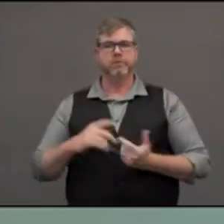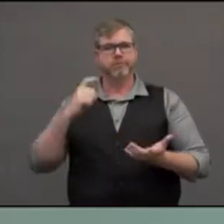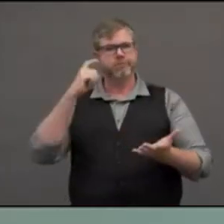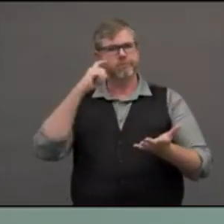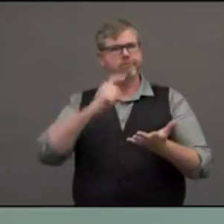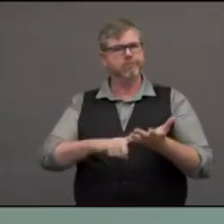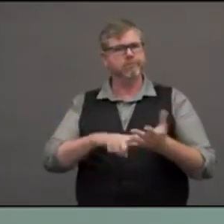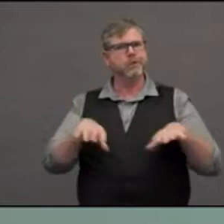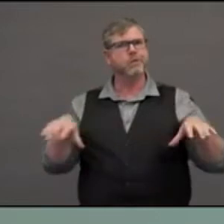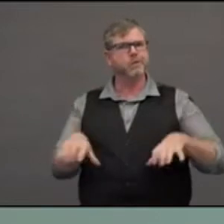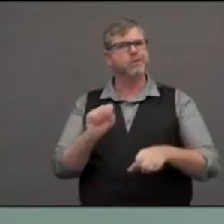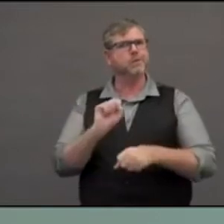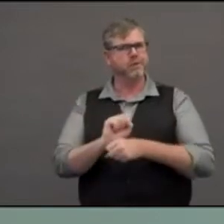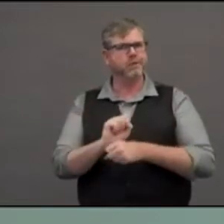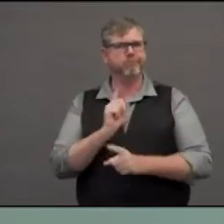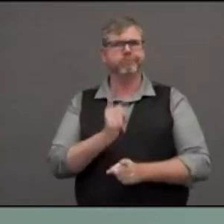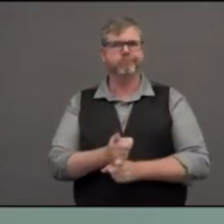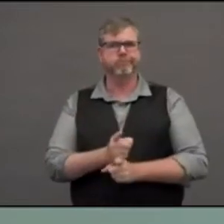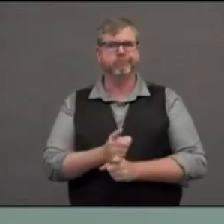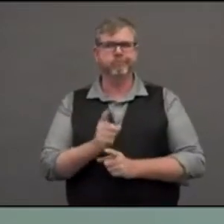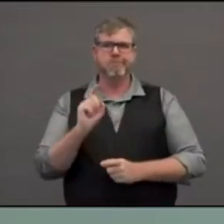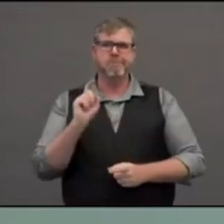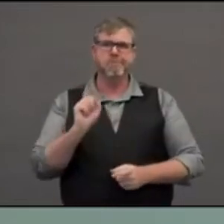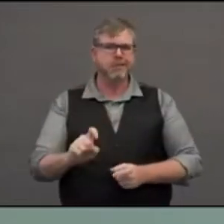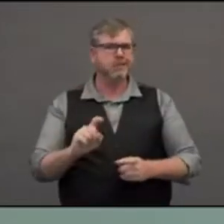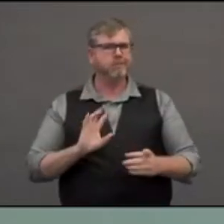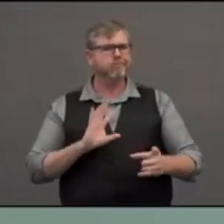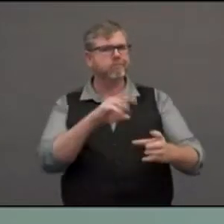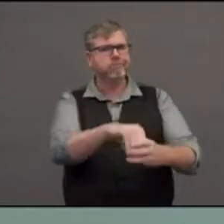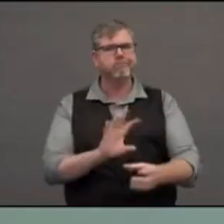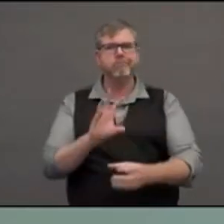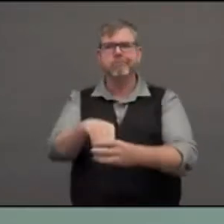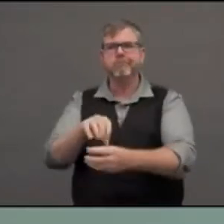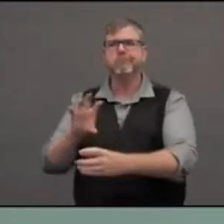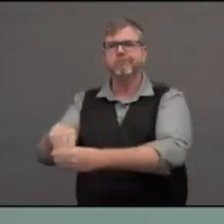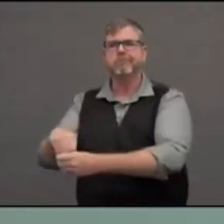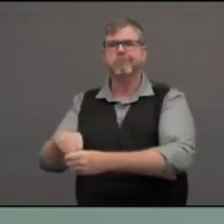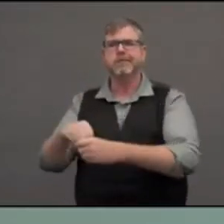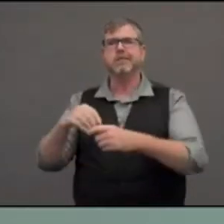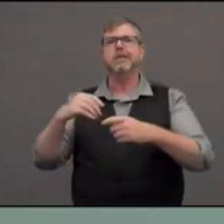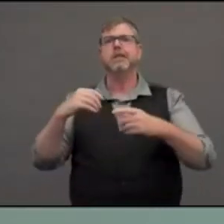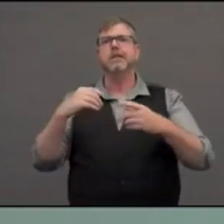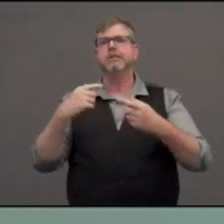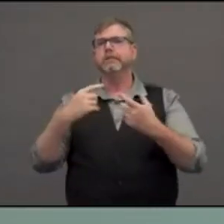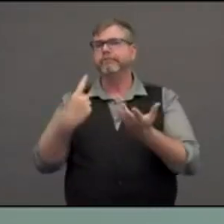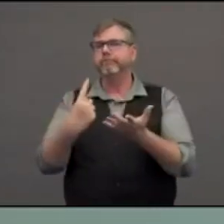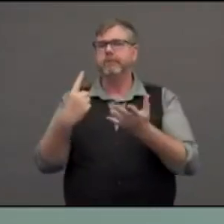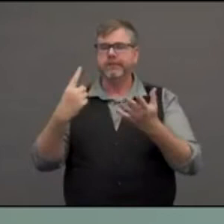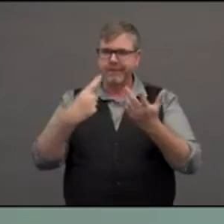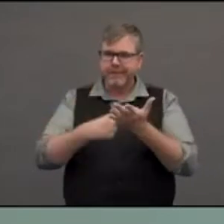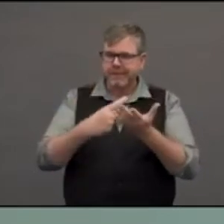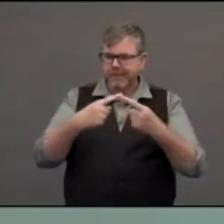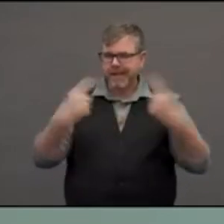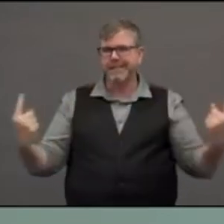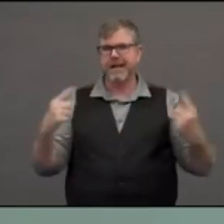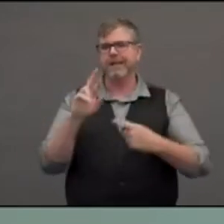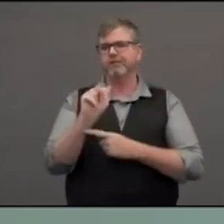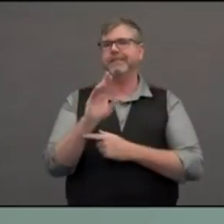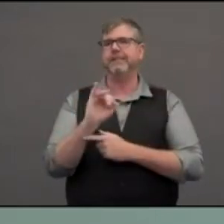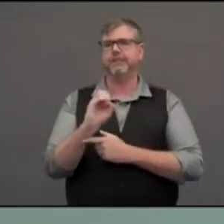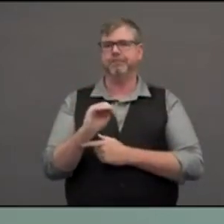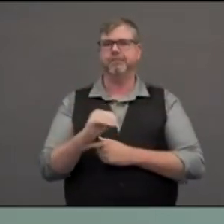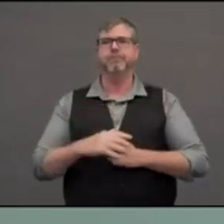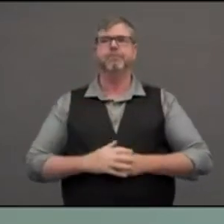we have to engage in anti-racism work, meaning that we have to work really hard to